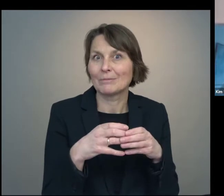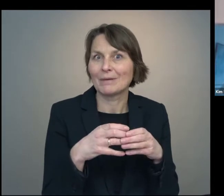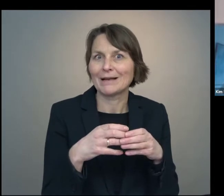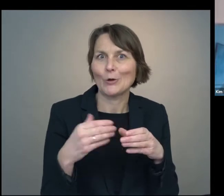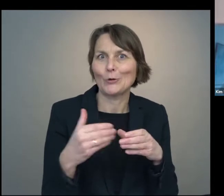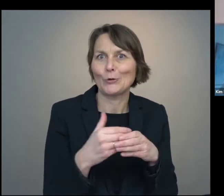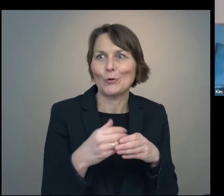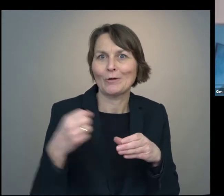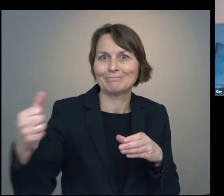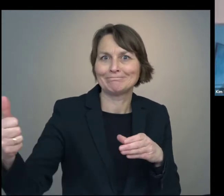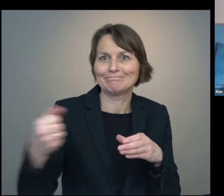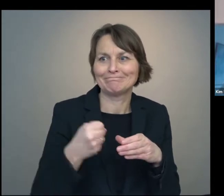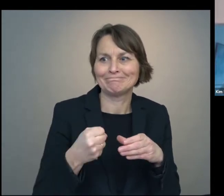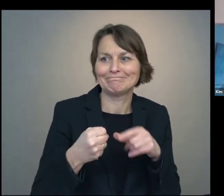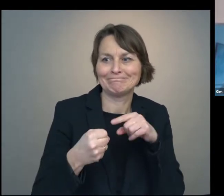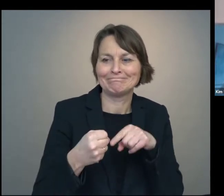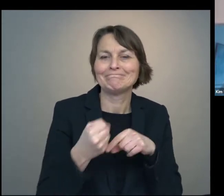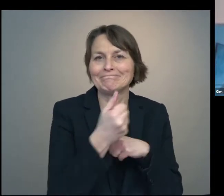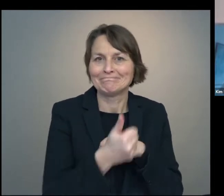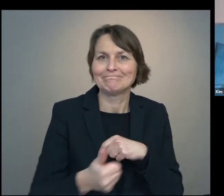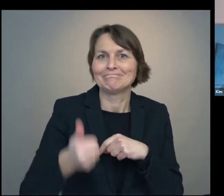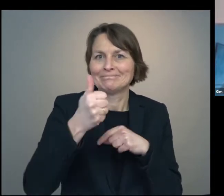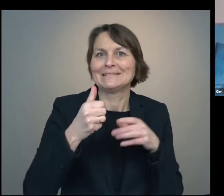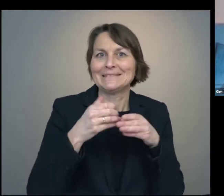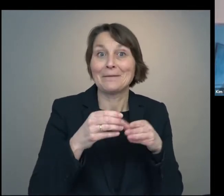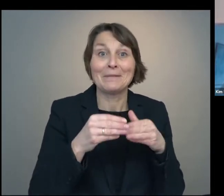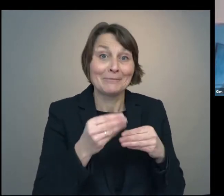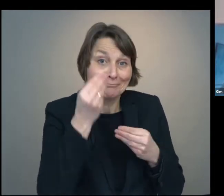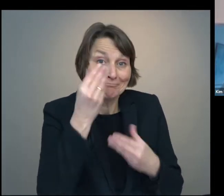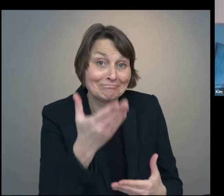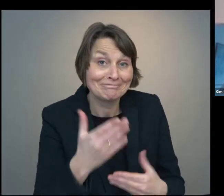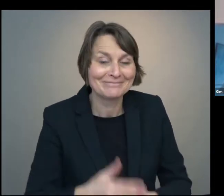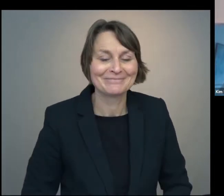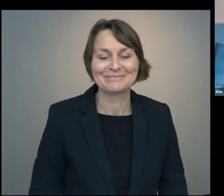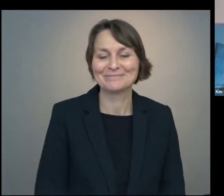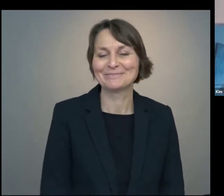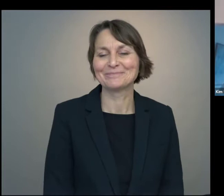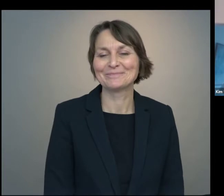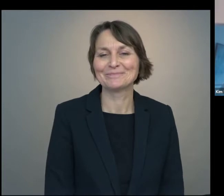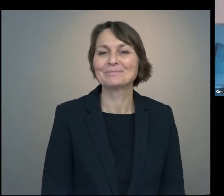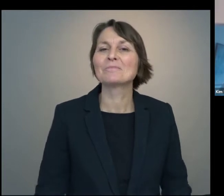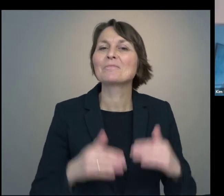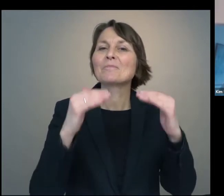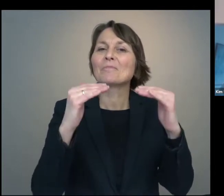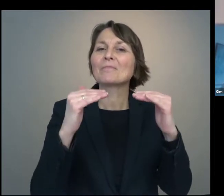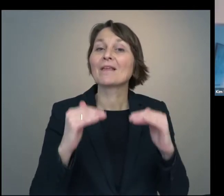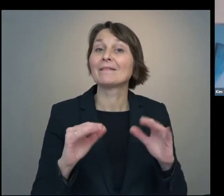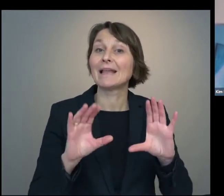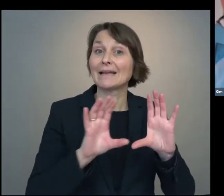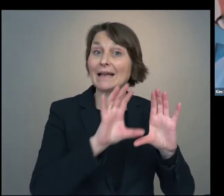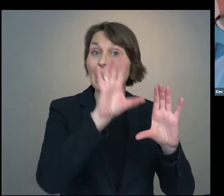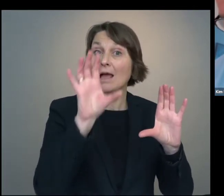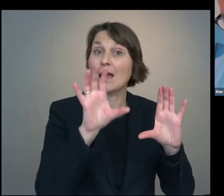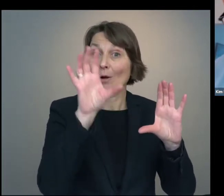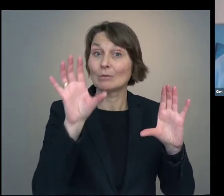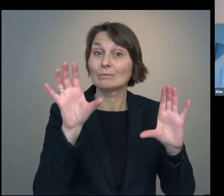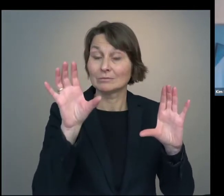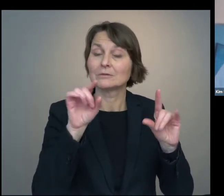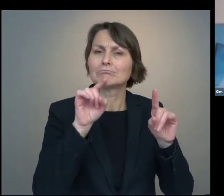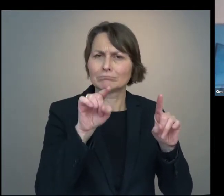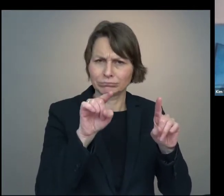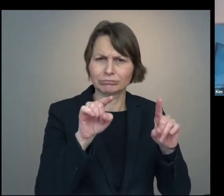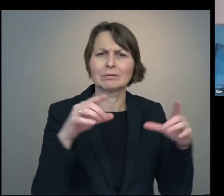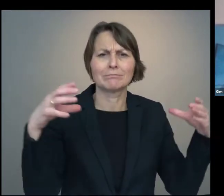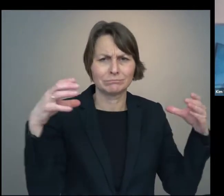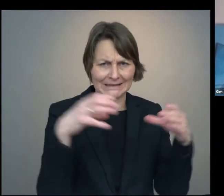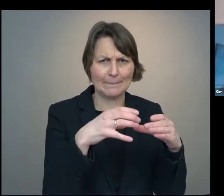actually hiring a new team lead for that as well. So just to mention that right here. And on the cloud side of things, we have